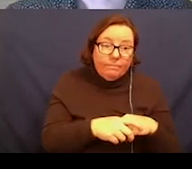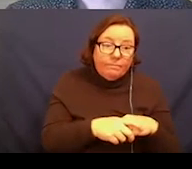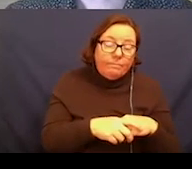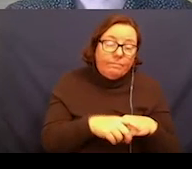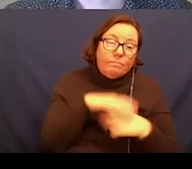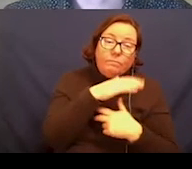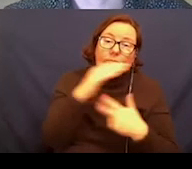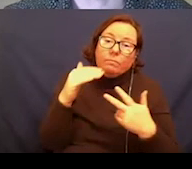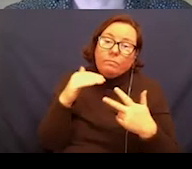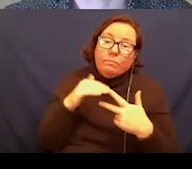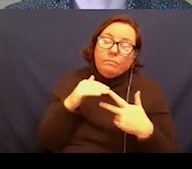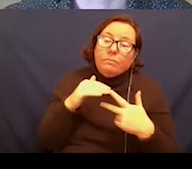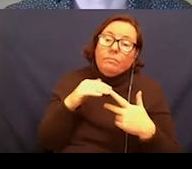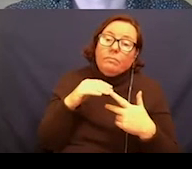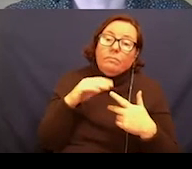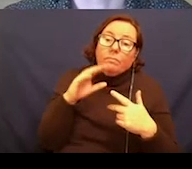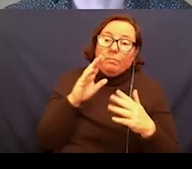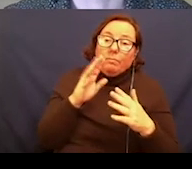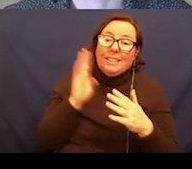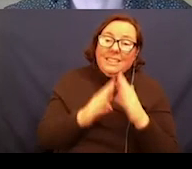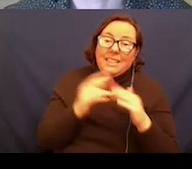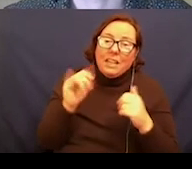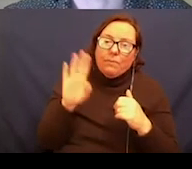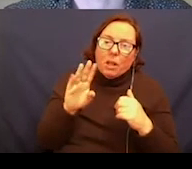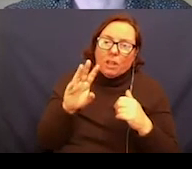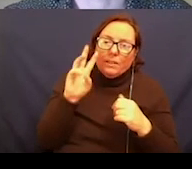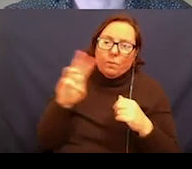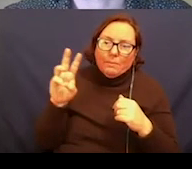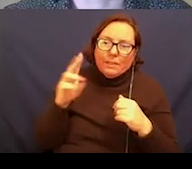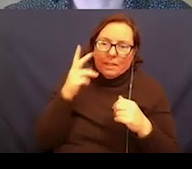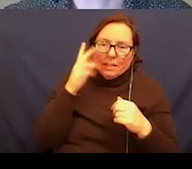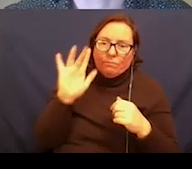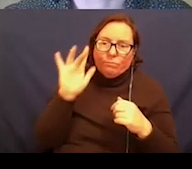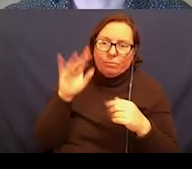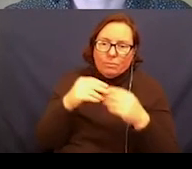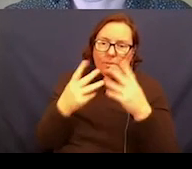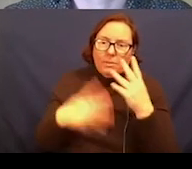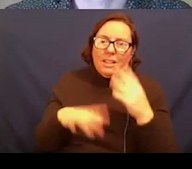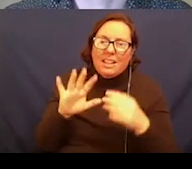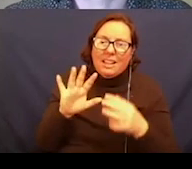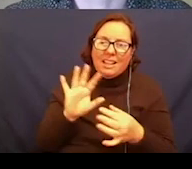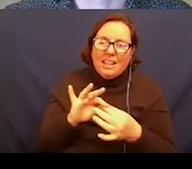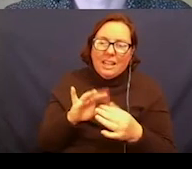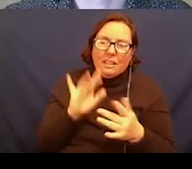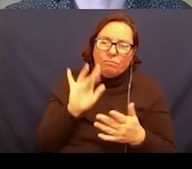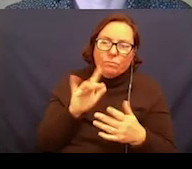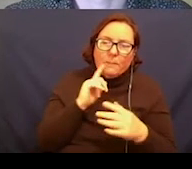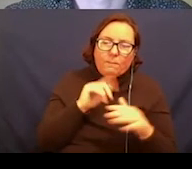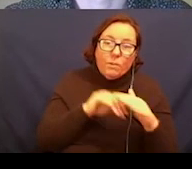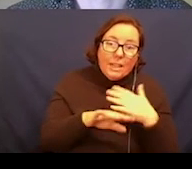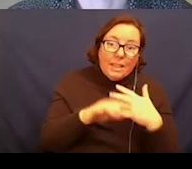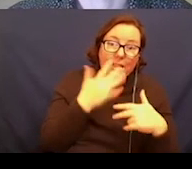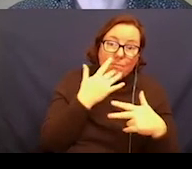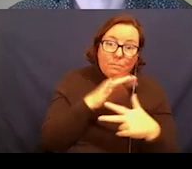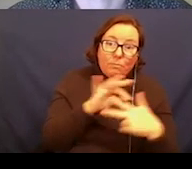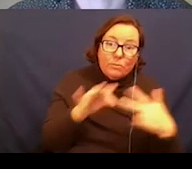You can also go to the city's website, where you'll find links to the opt-in and opt-out form.